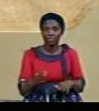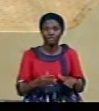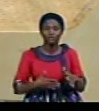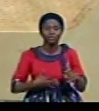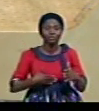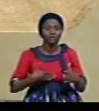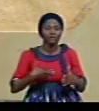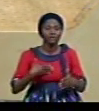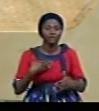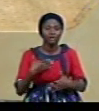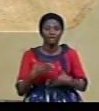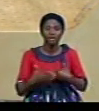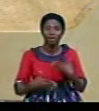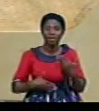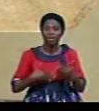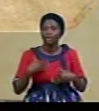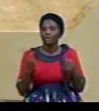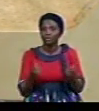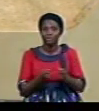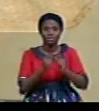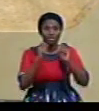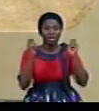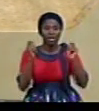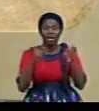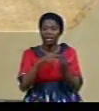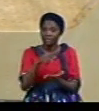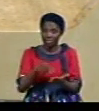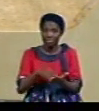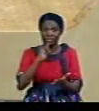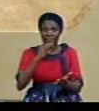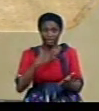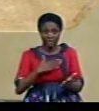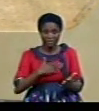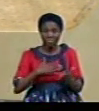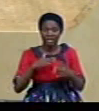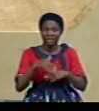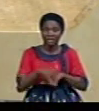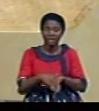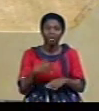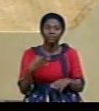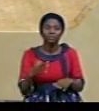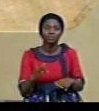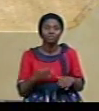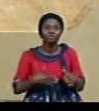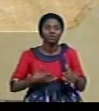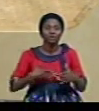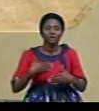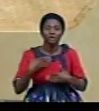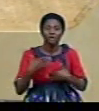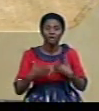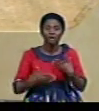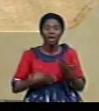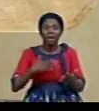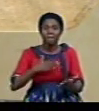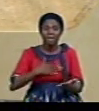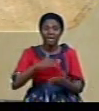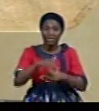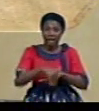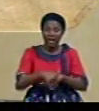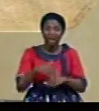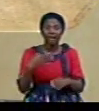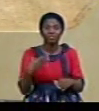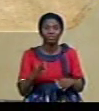nights of Joy Hallelujah this is my Night of Joy